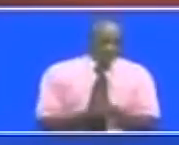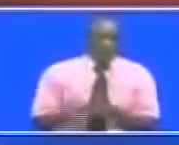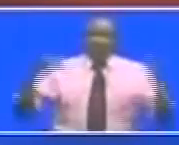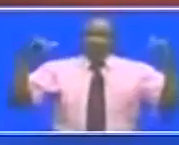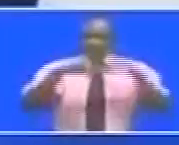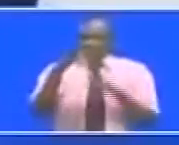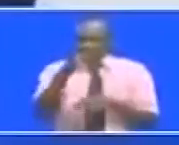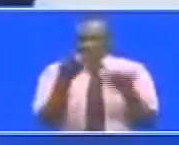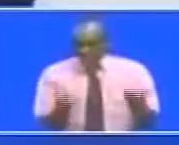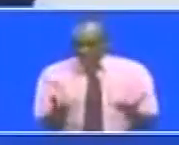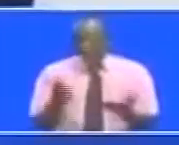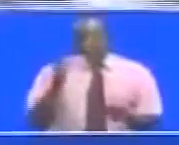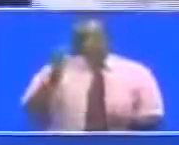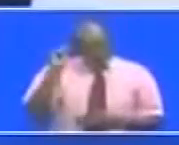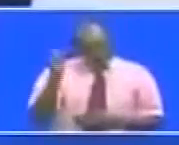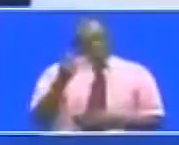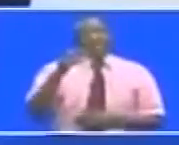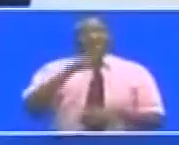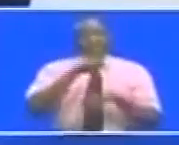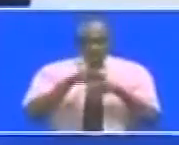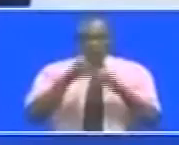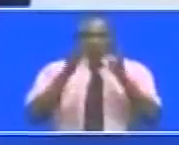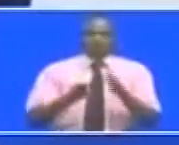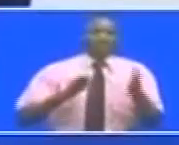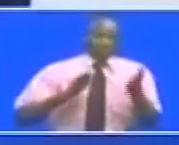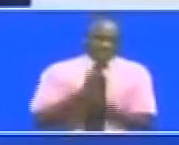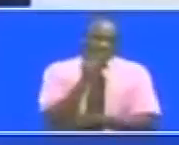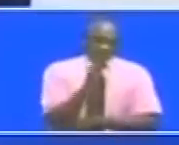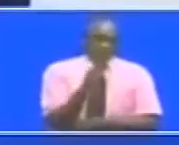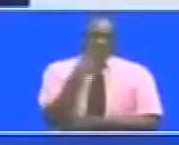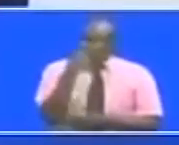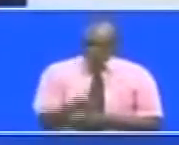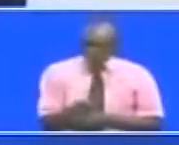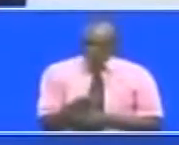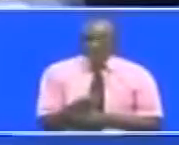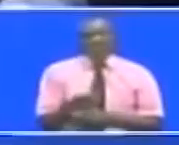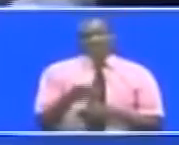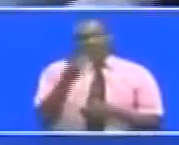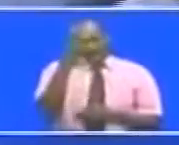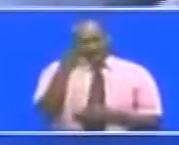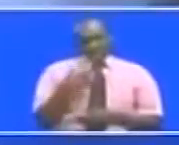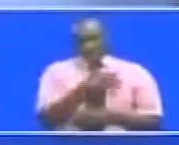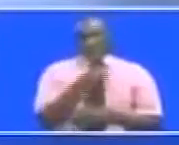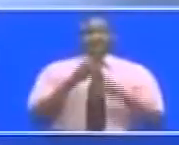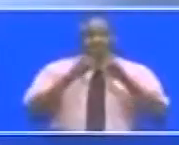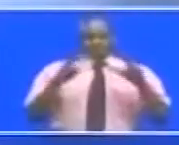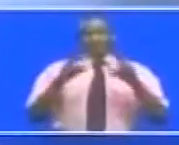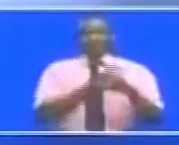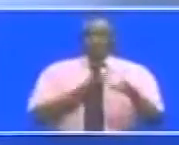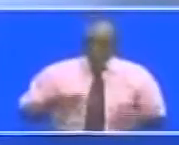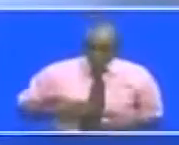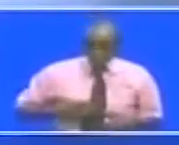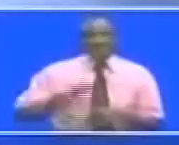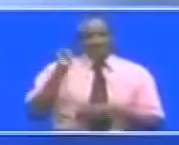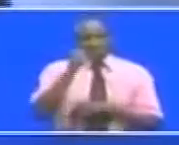was facilitated by the Kenya National Commission on Human Rights, the Jesuit Hakimani Center, the Catholic Justice and Peace Commission, Kenya